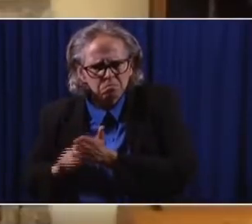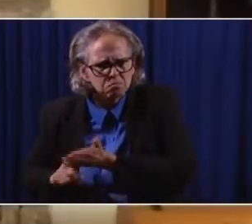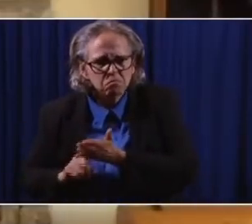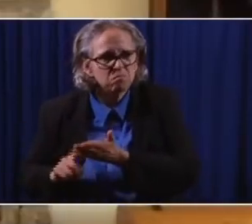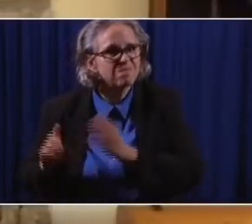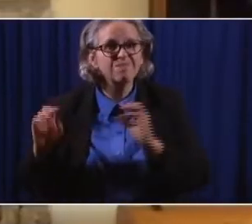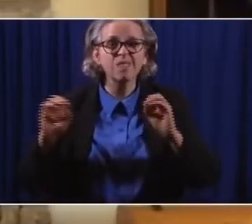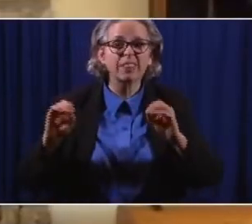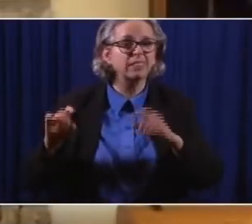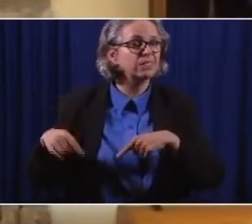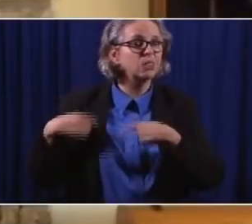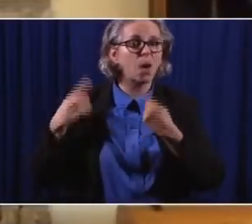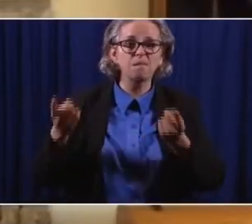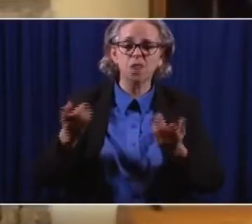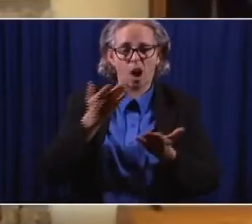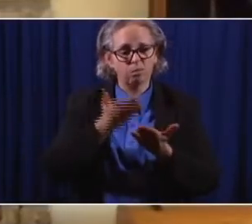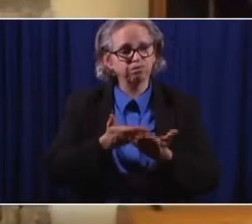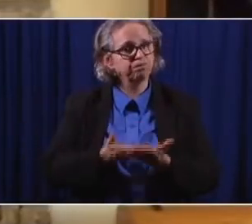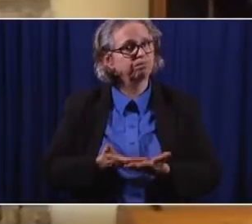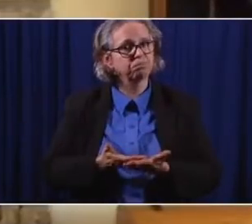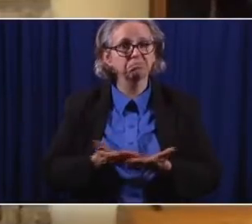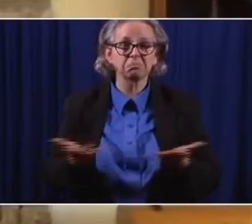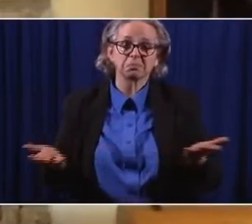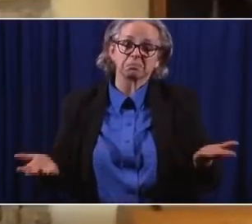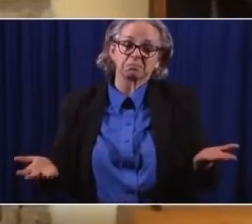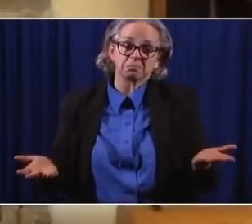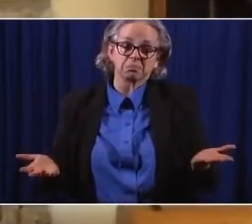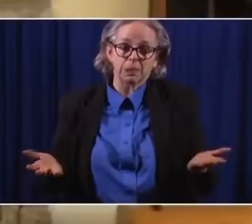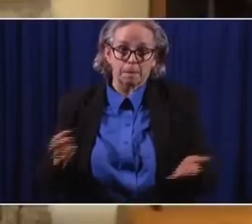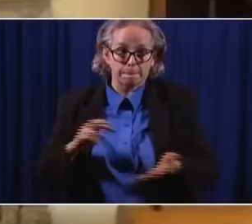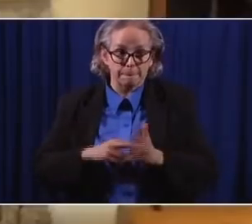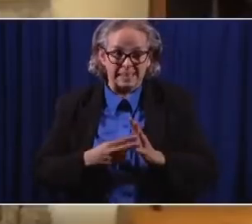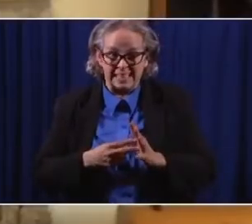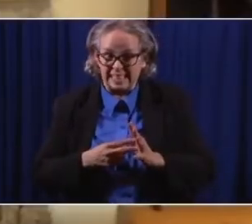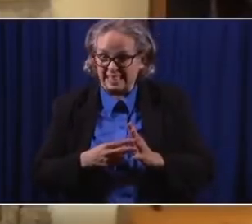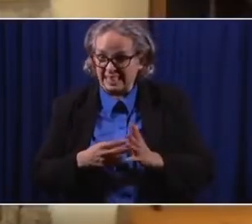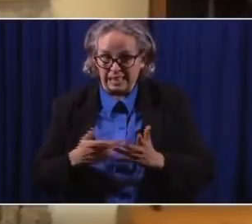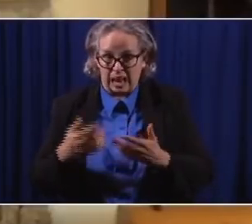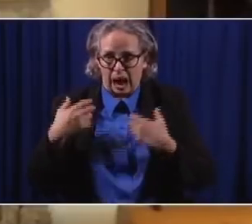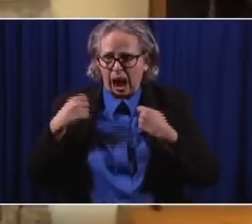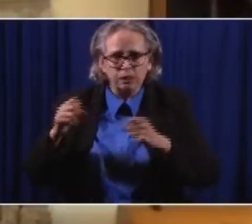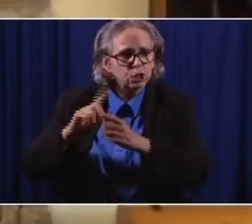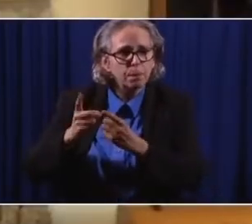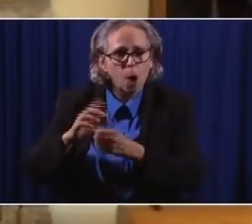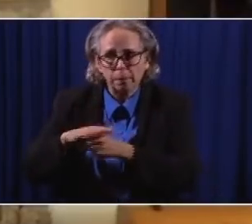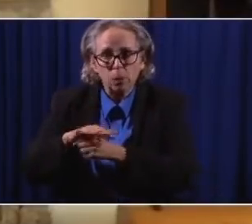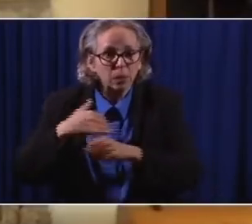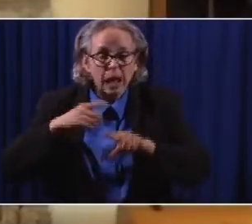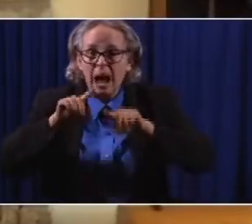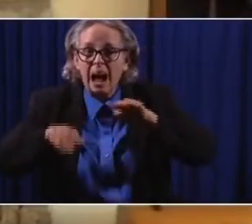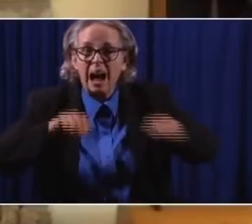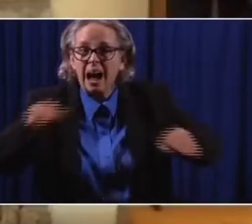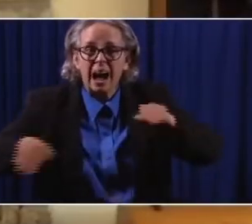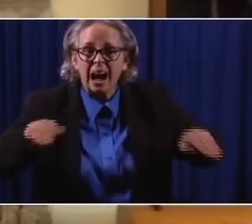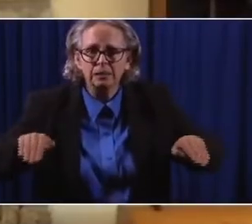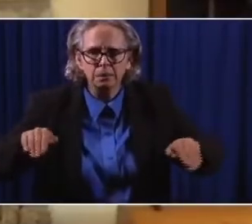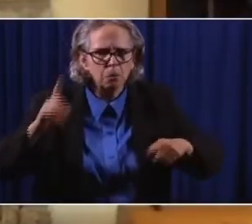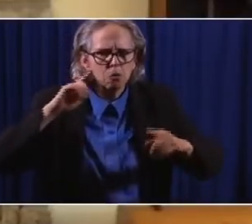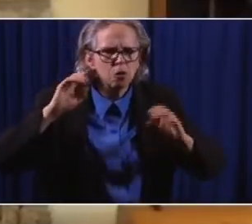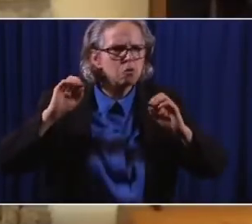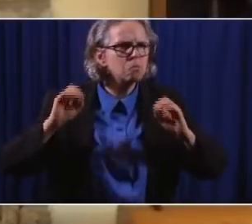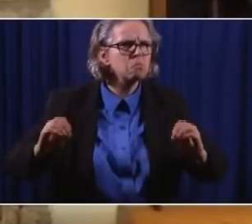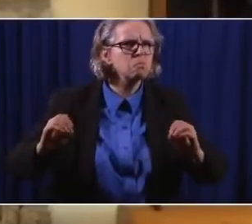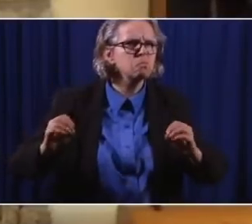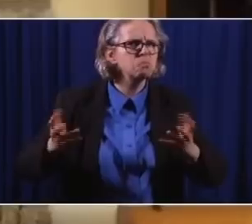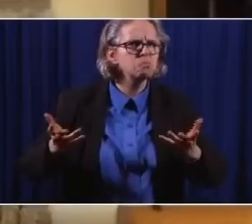health departments. And if local health departments say they've got spread, well, then they're the ones who are on the front line. But we try to stay in touch with them, obviously, to find out